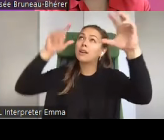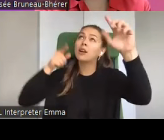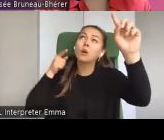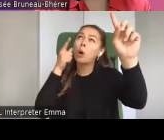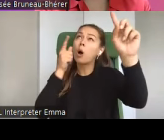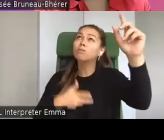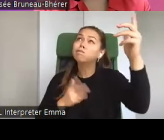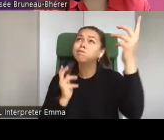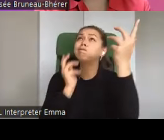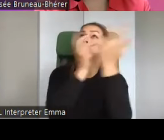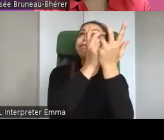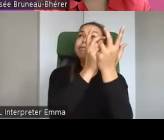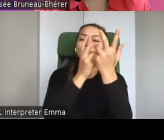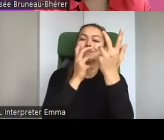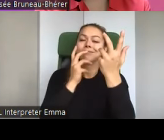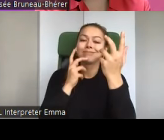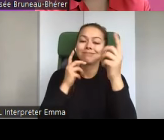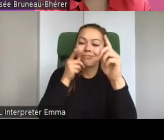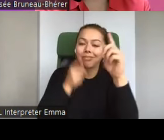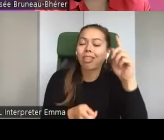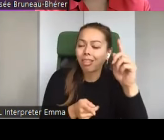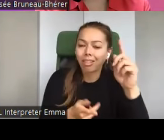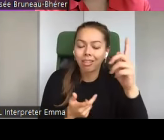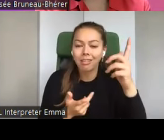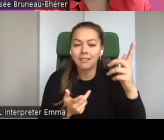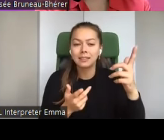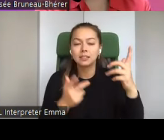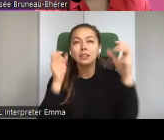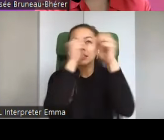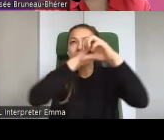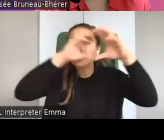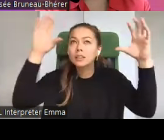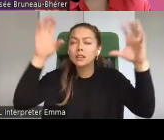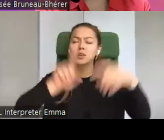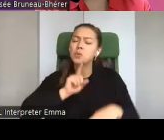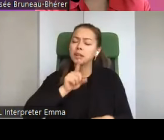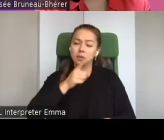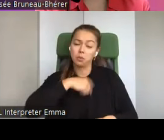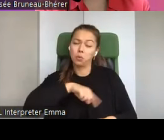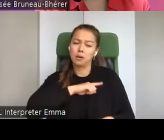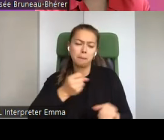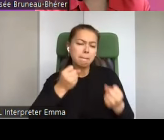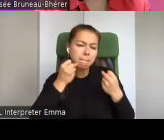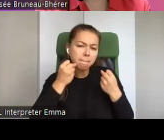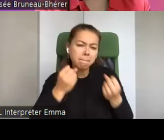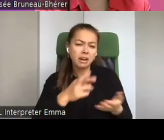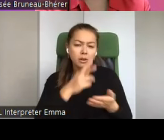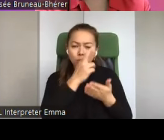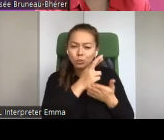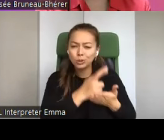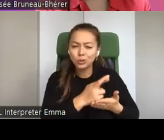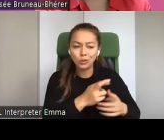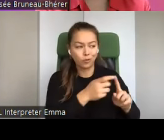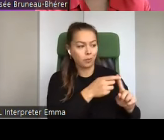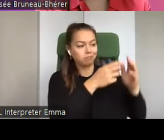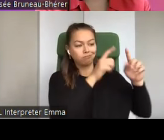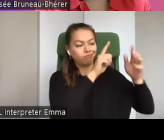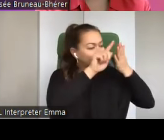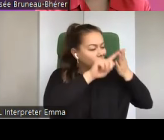Somatization and physiology, you know, there are so many resources done through research that enables us to understand the